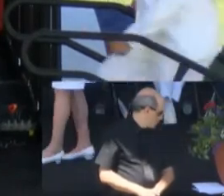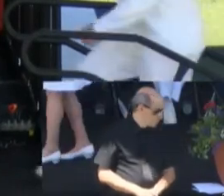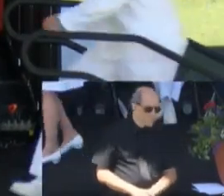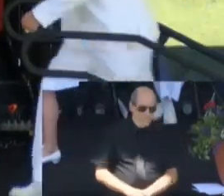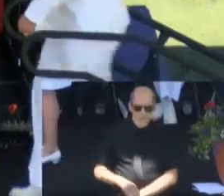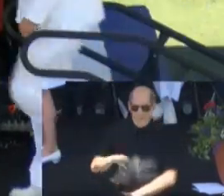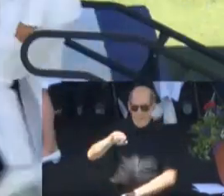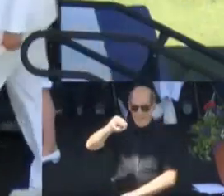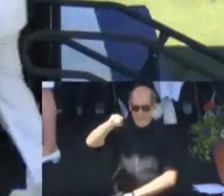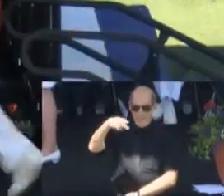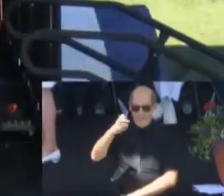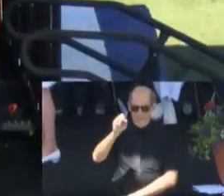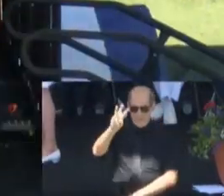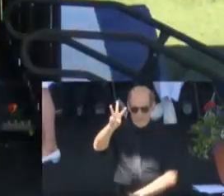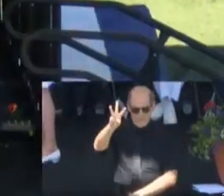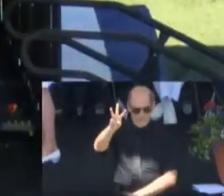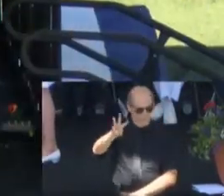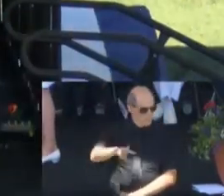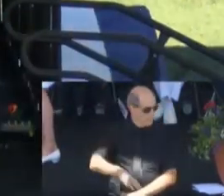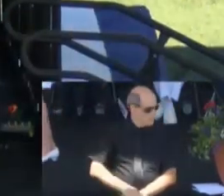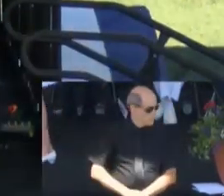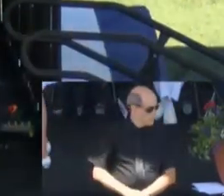Matthew John Dudo.